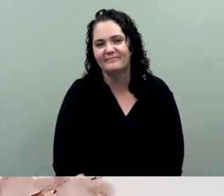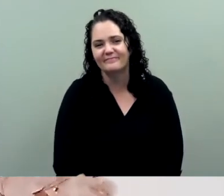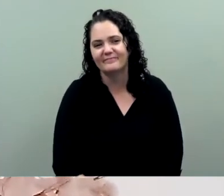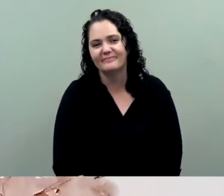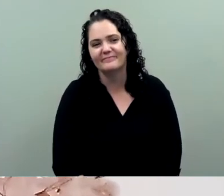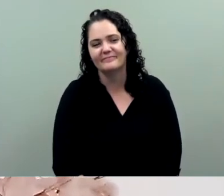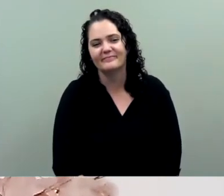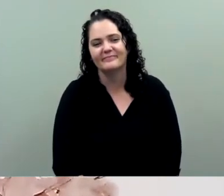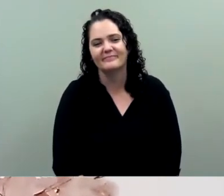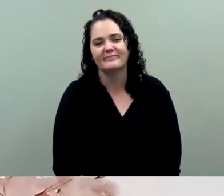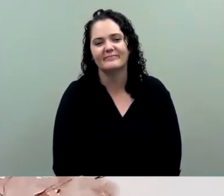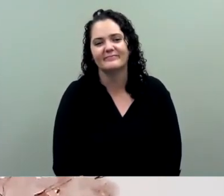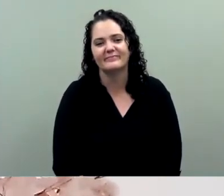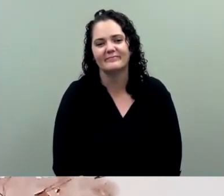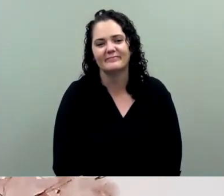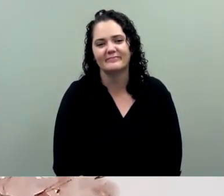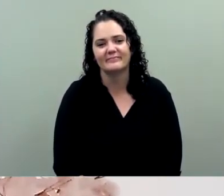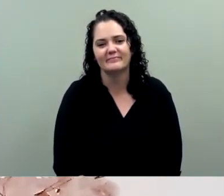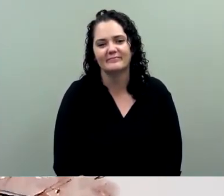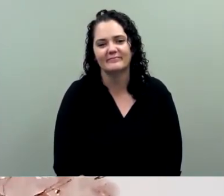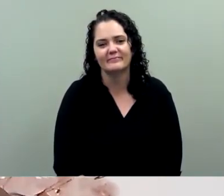it. All right.